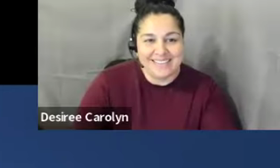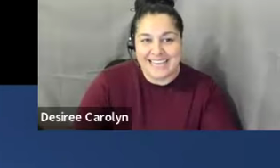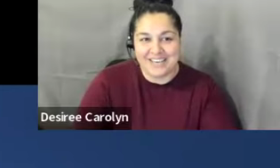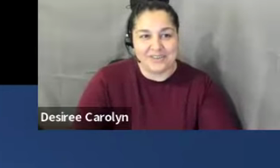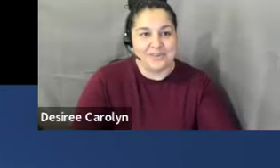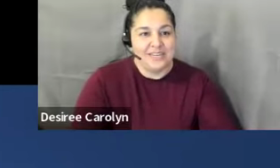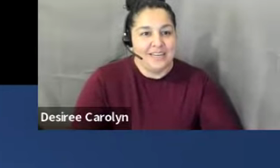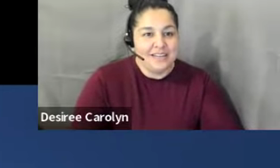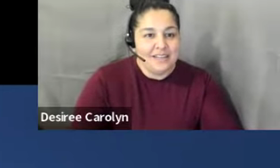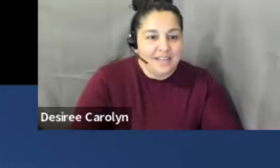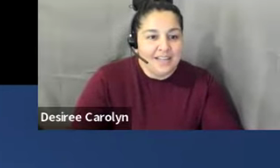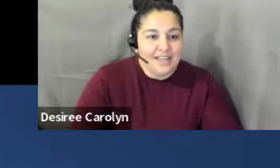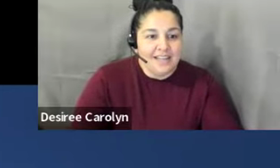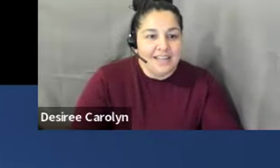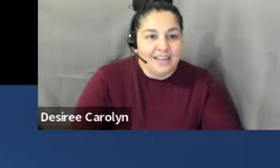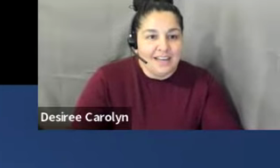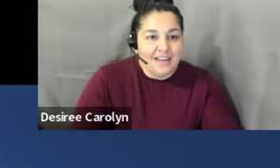Okay, thank you.